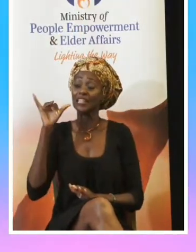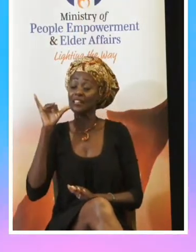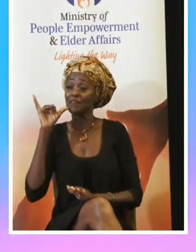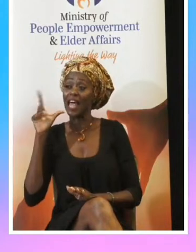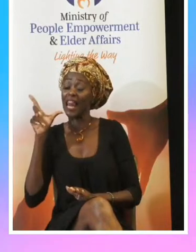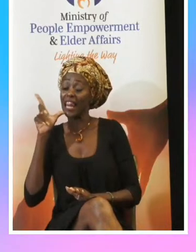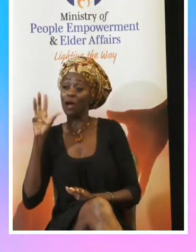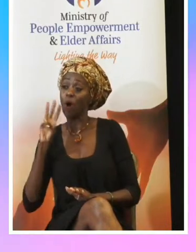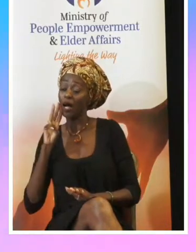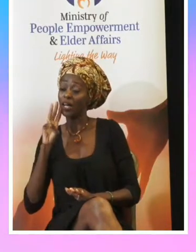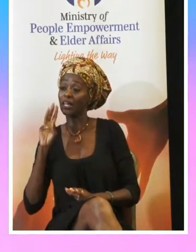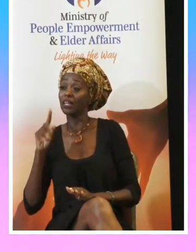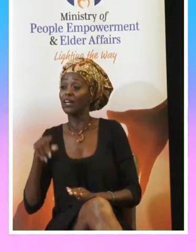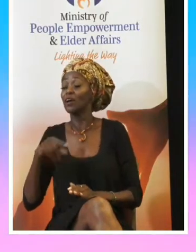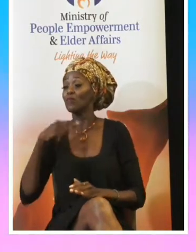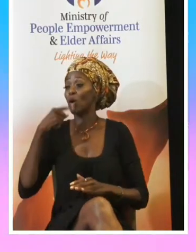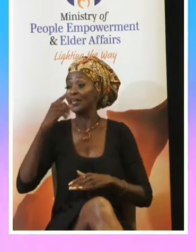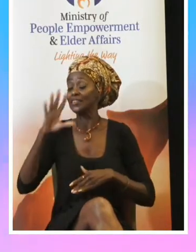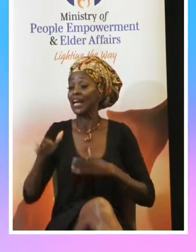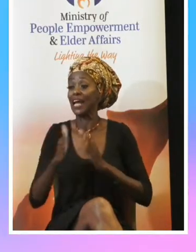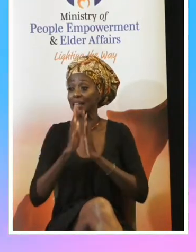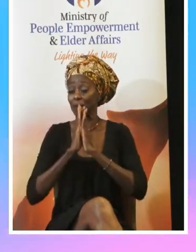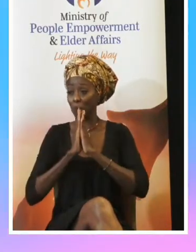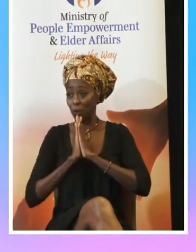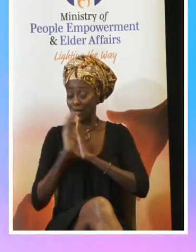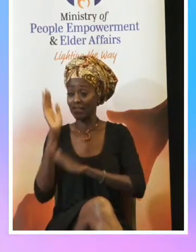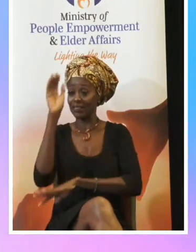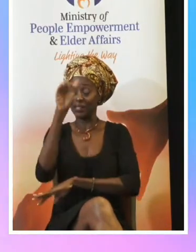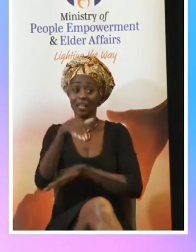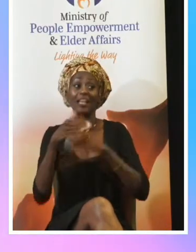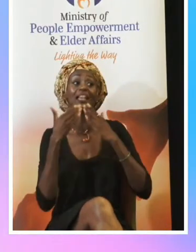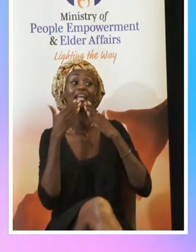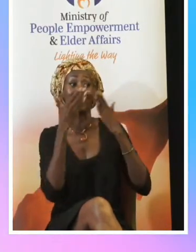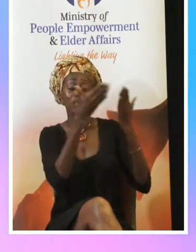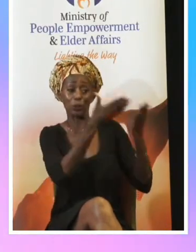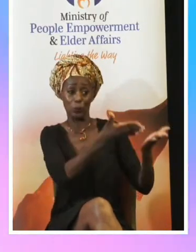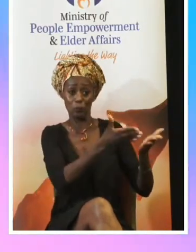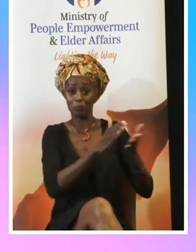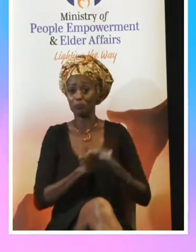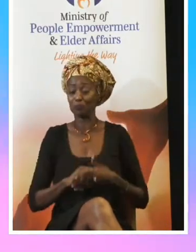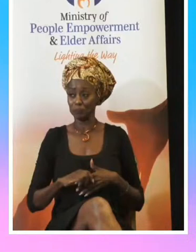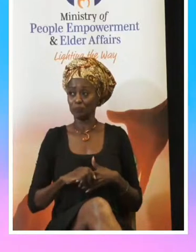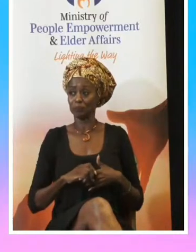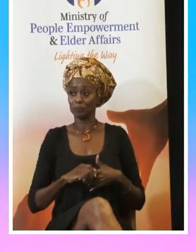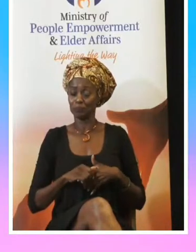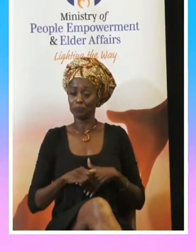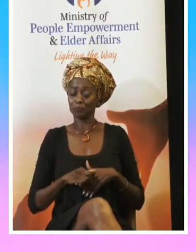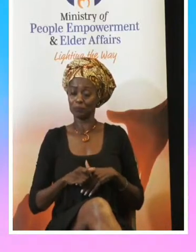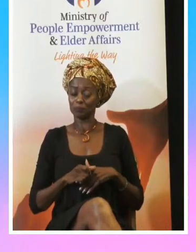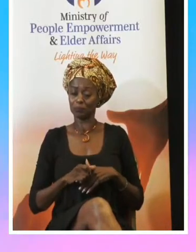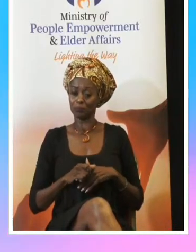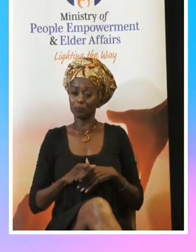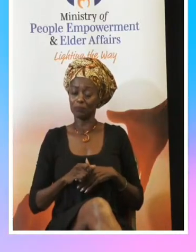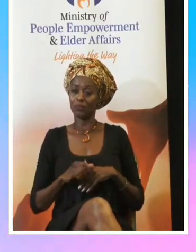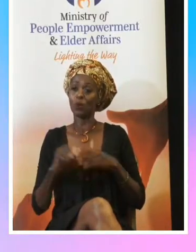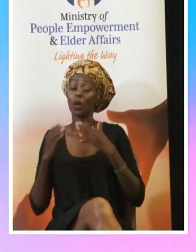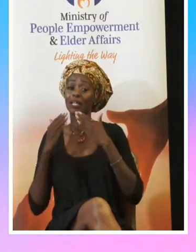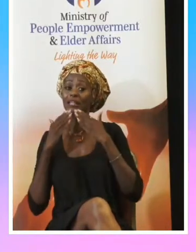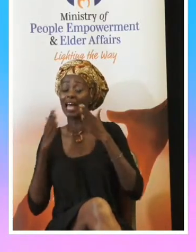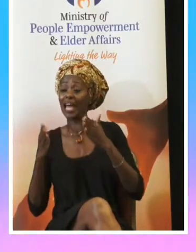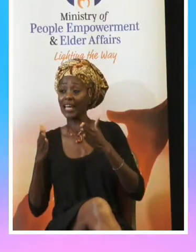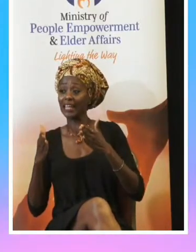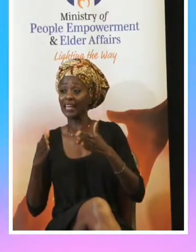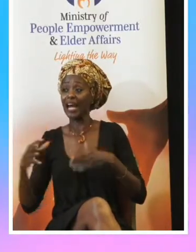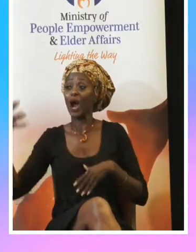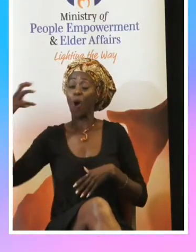invocation. We cannot do anything without prayer. Thank you very much, Miss Lane Walker. We want to thank our